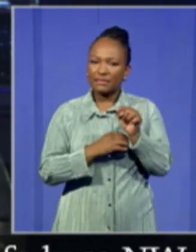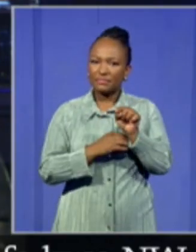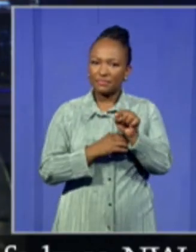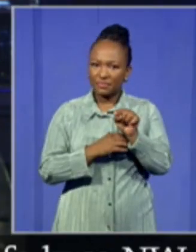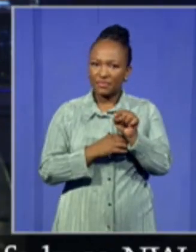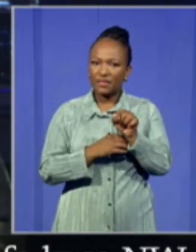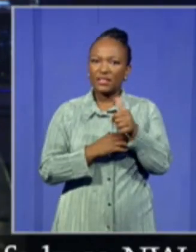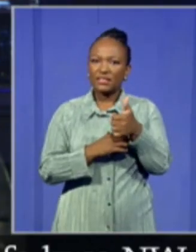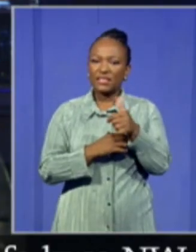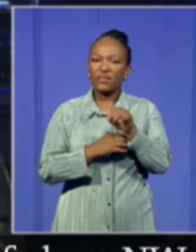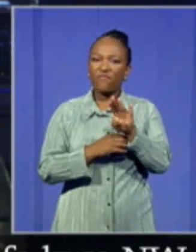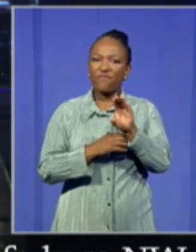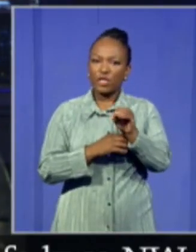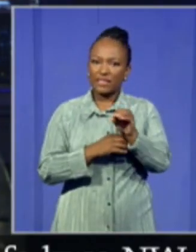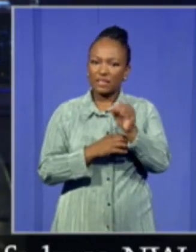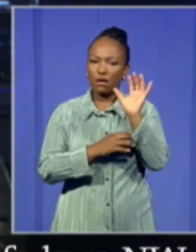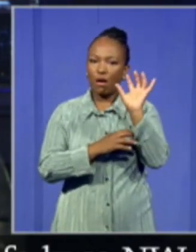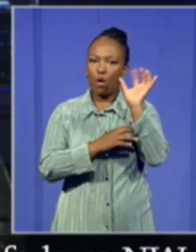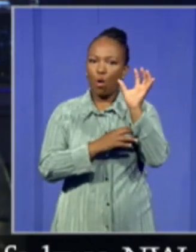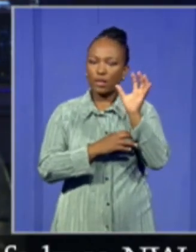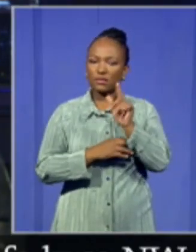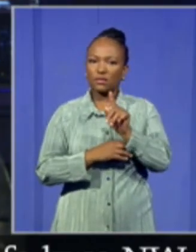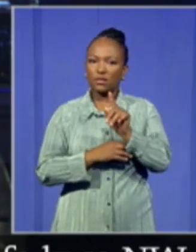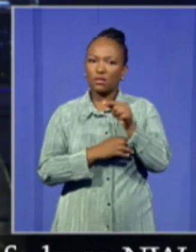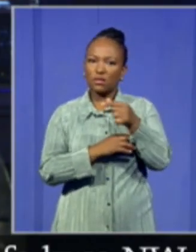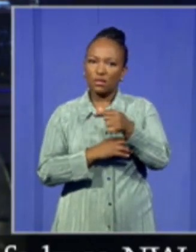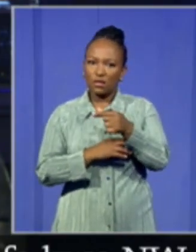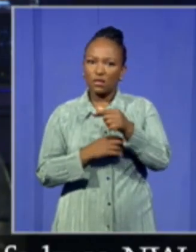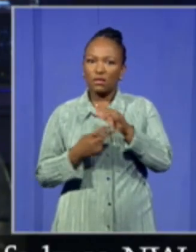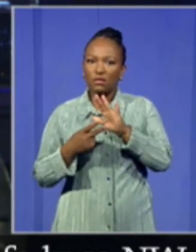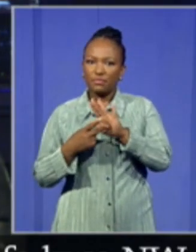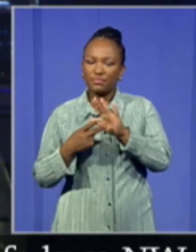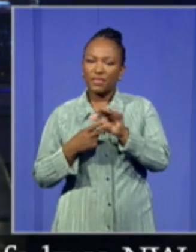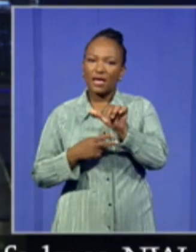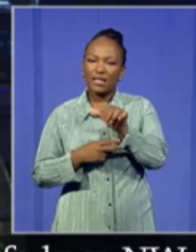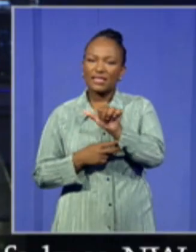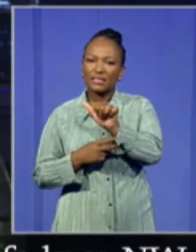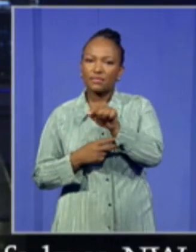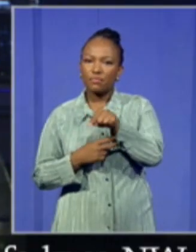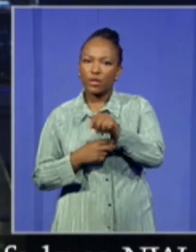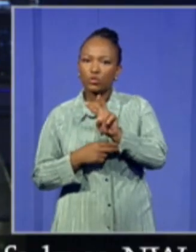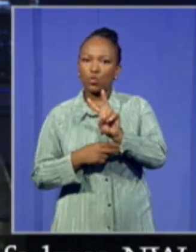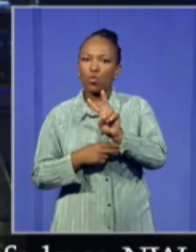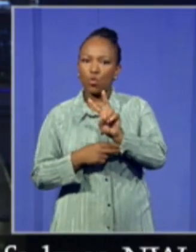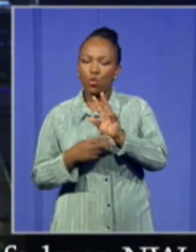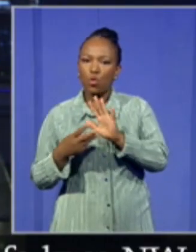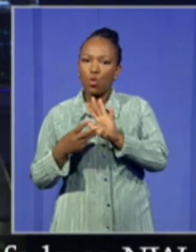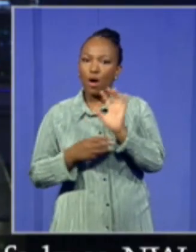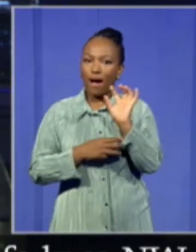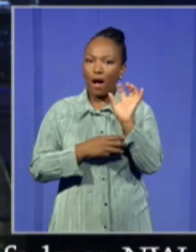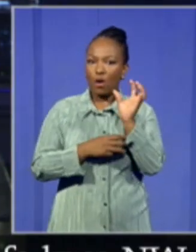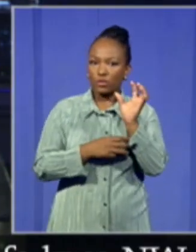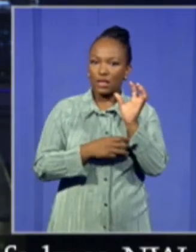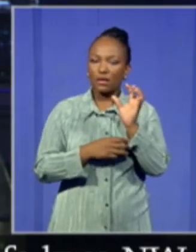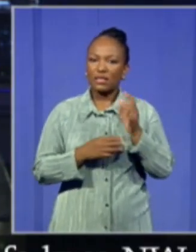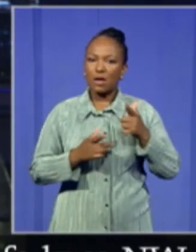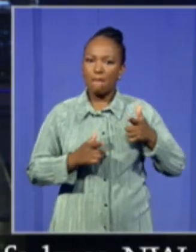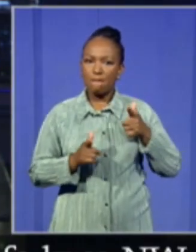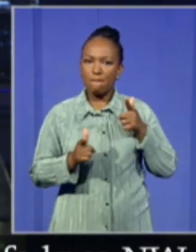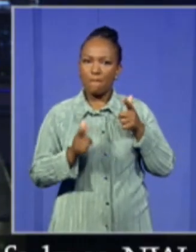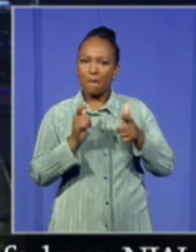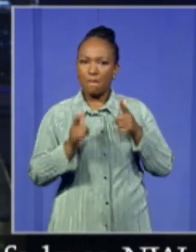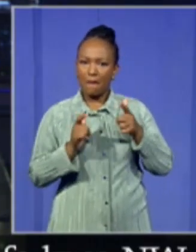620 tsa dilwana tsa gauta, dikilograma di le 3.2 tsa gauta, dithunya le madi a kana ka diranta